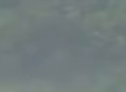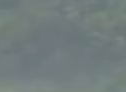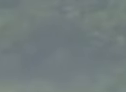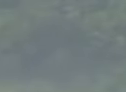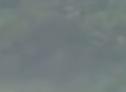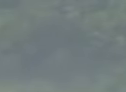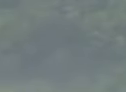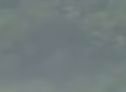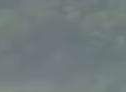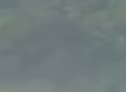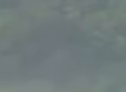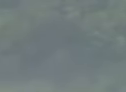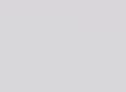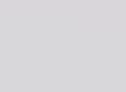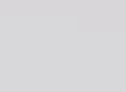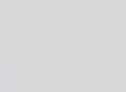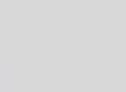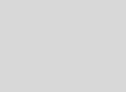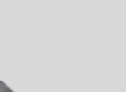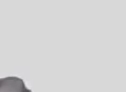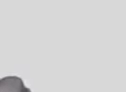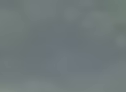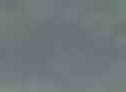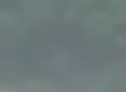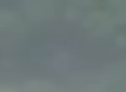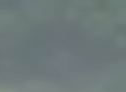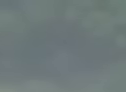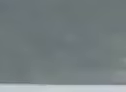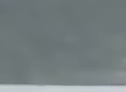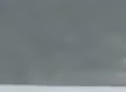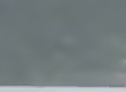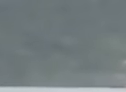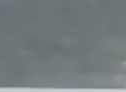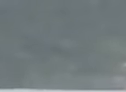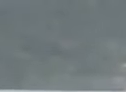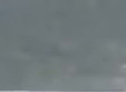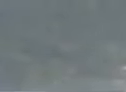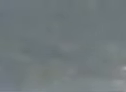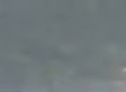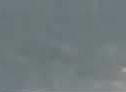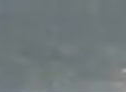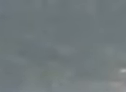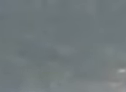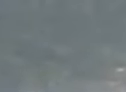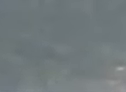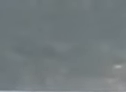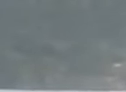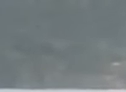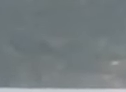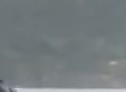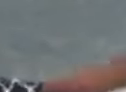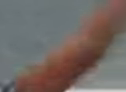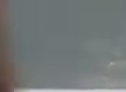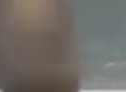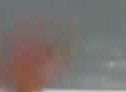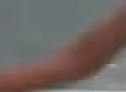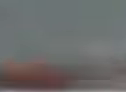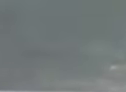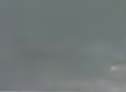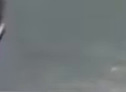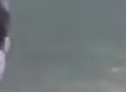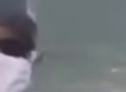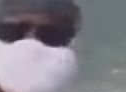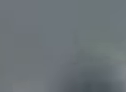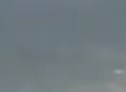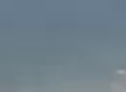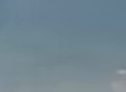last thing, enjoy yourself. Yes, enjoy. Thank you, Granny. Shake your